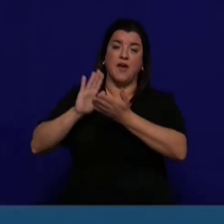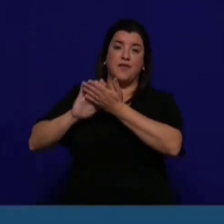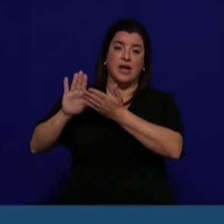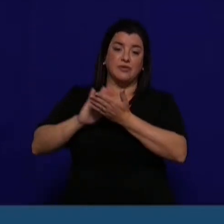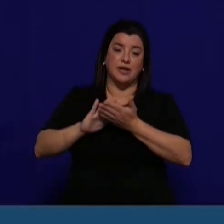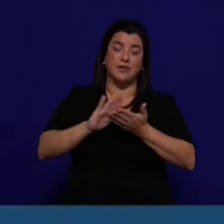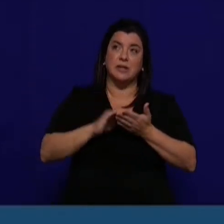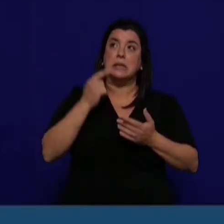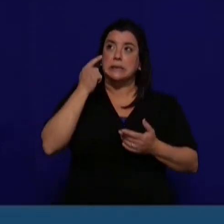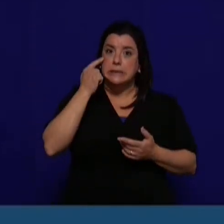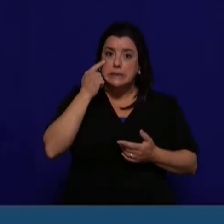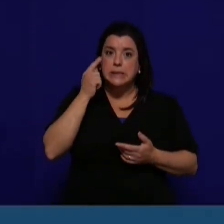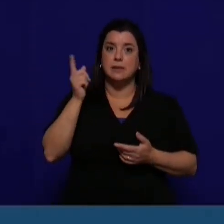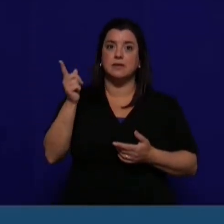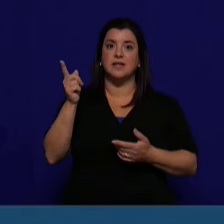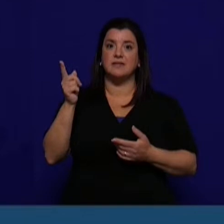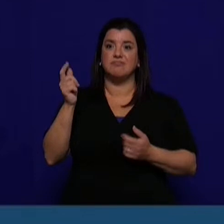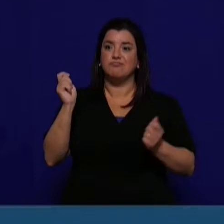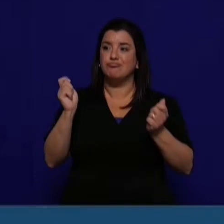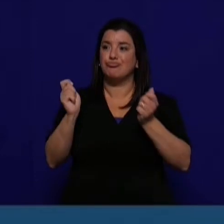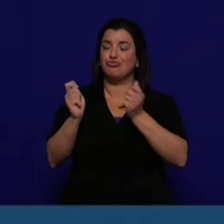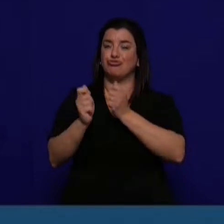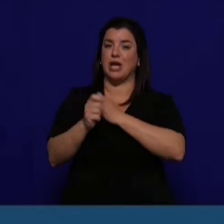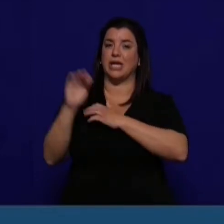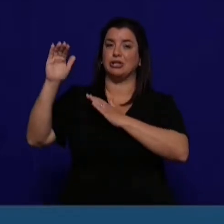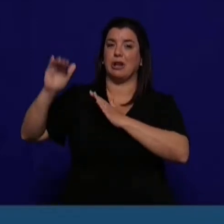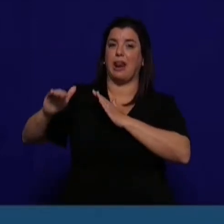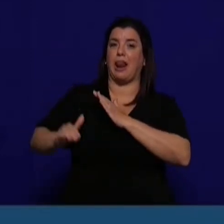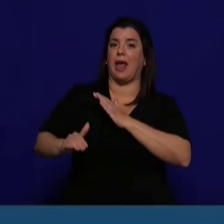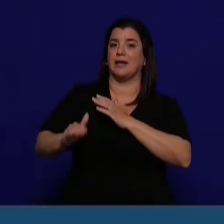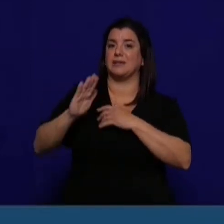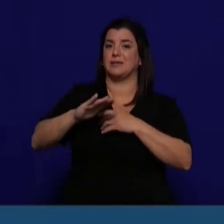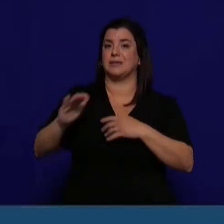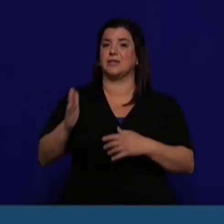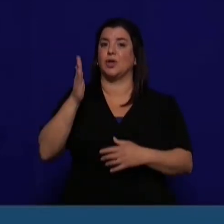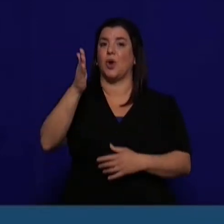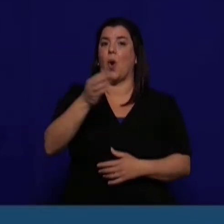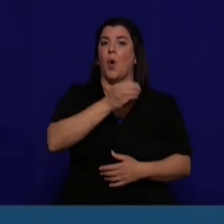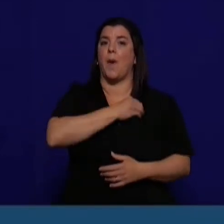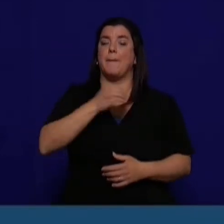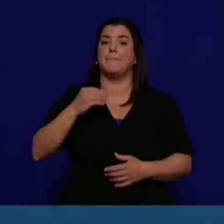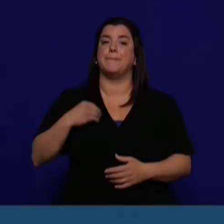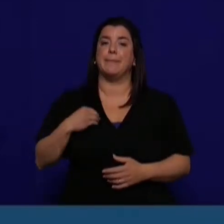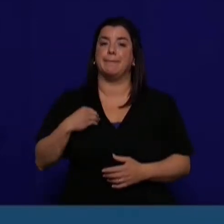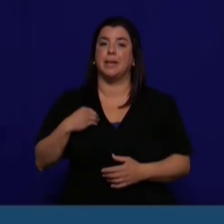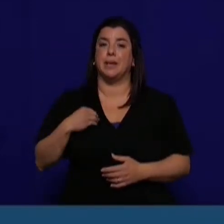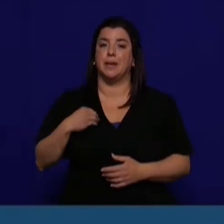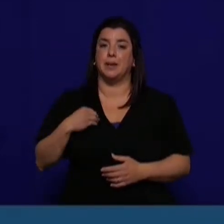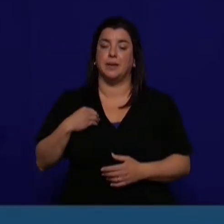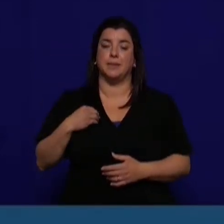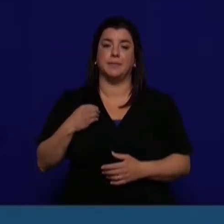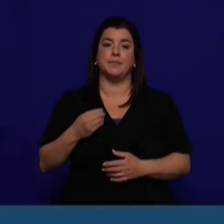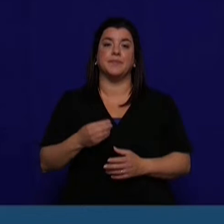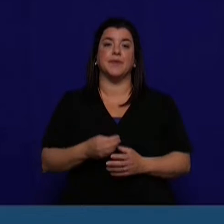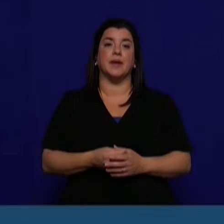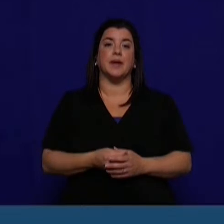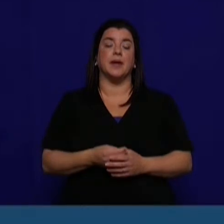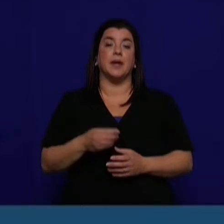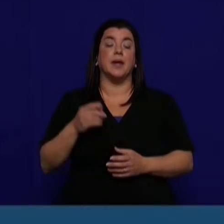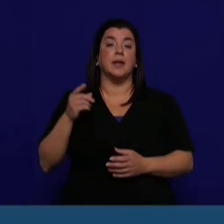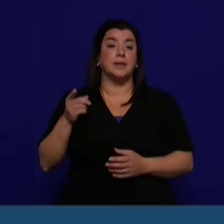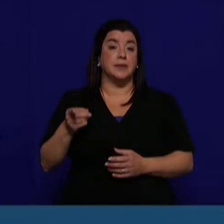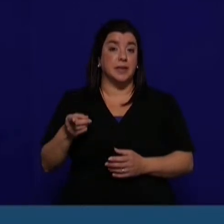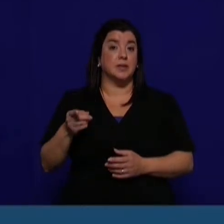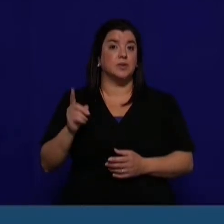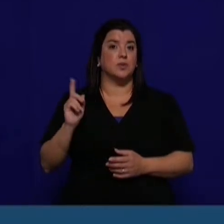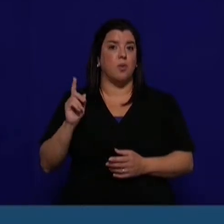results in the fact that we are seeing the number of persons who are admitted to hospital are decreasing in the age, so the elder persons